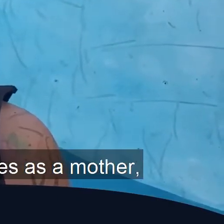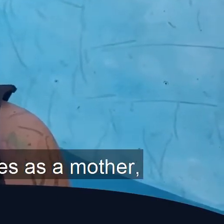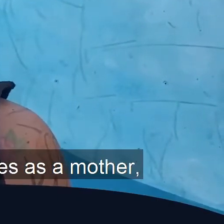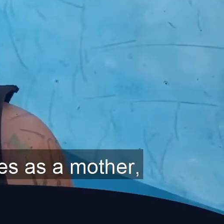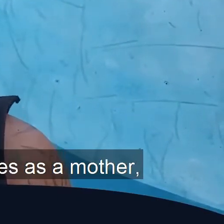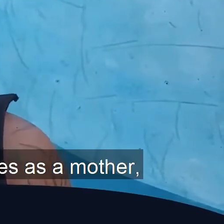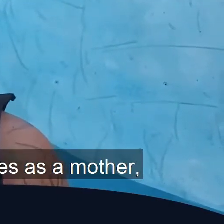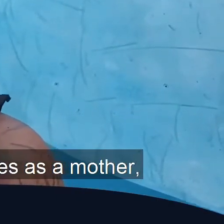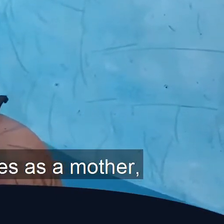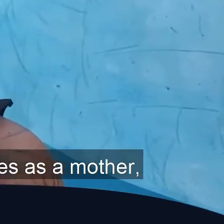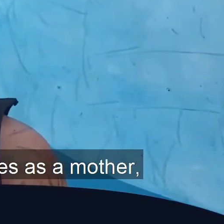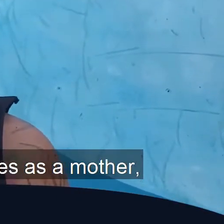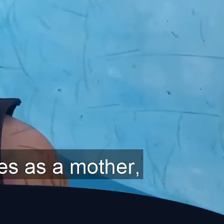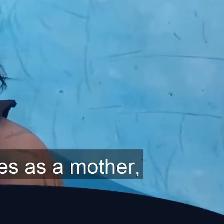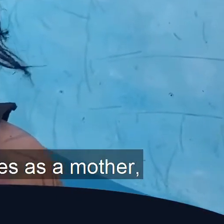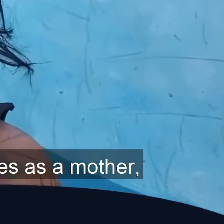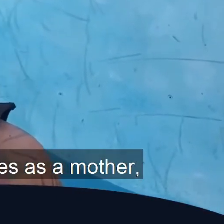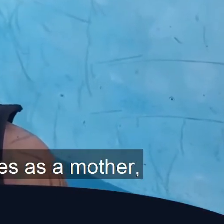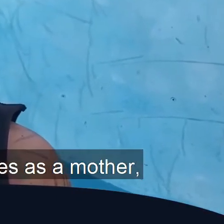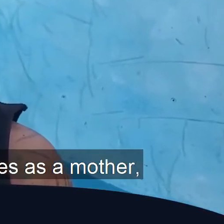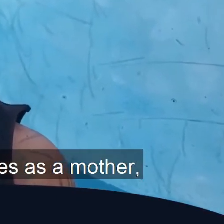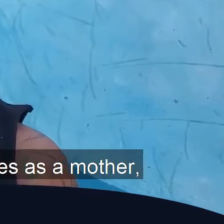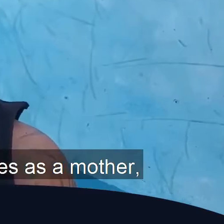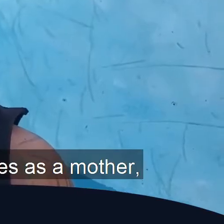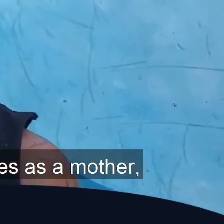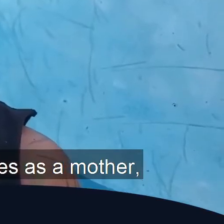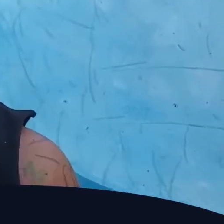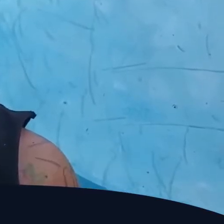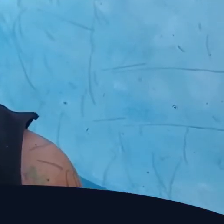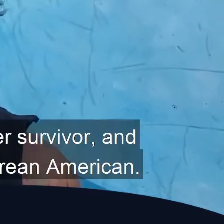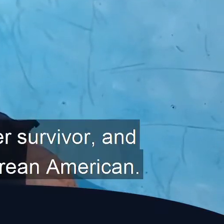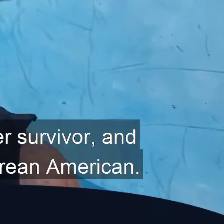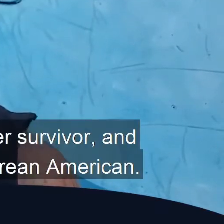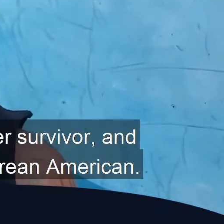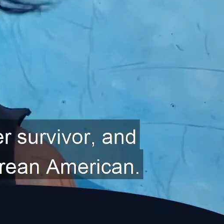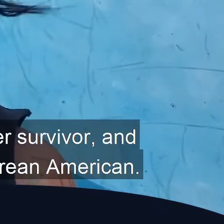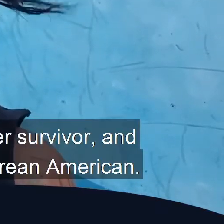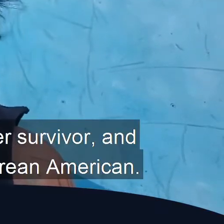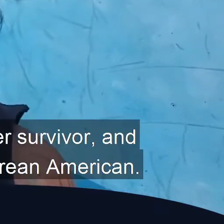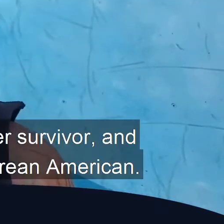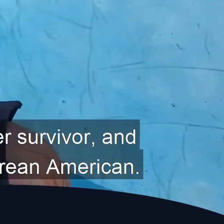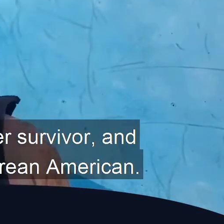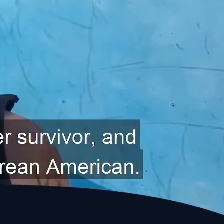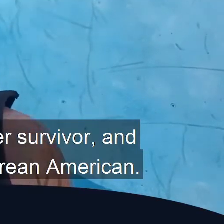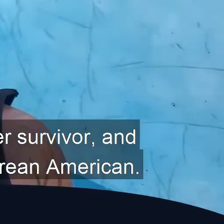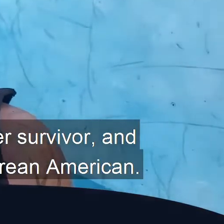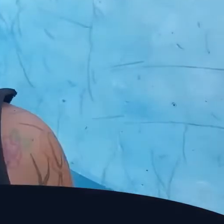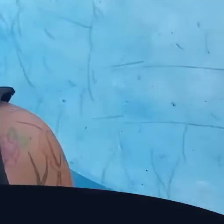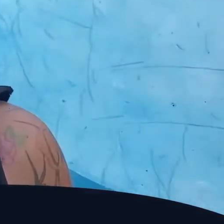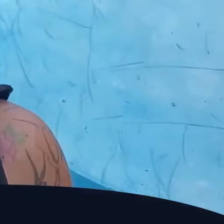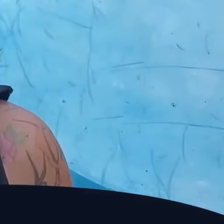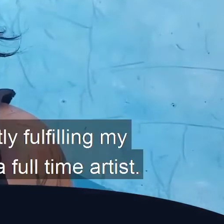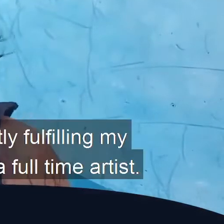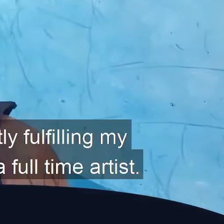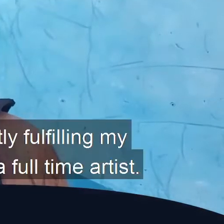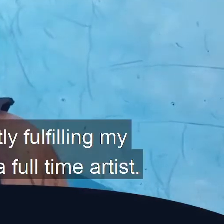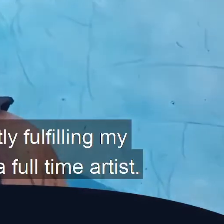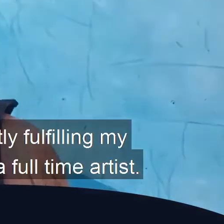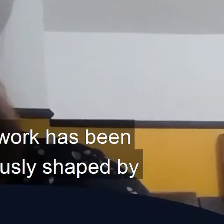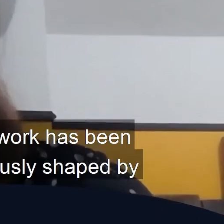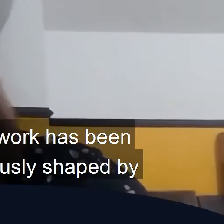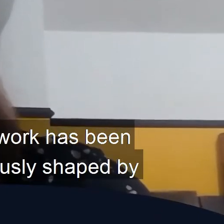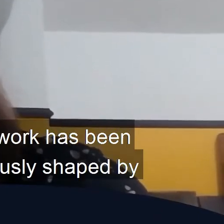nature and my lived experiences as a mother, a cancer survivor, and as a Korean American. I am most